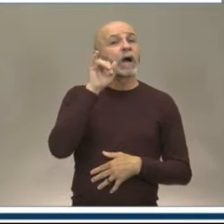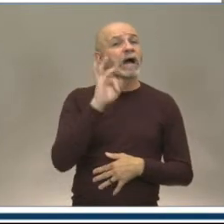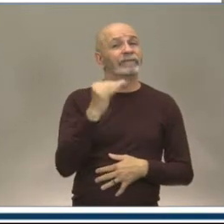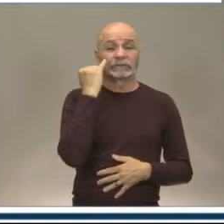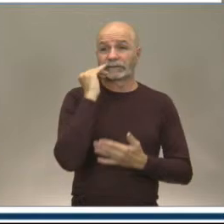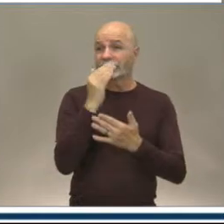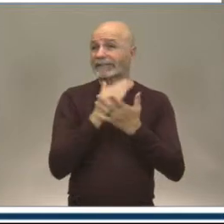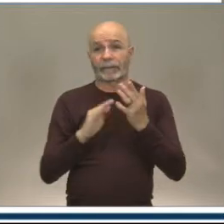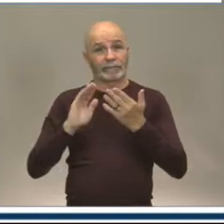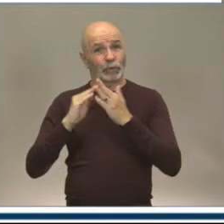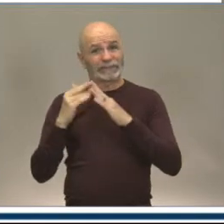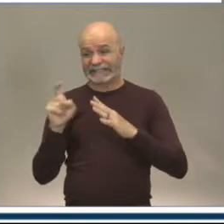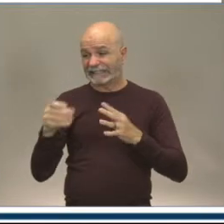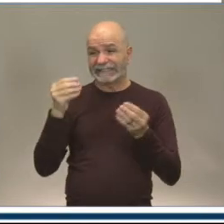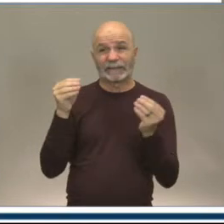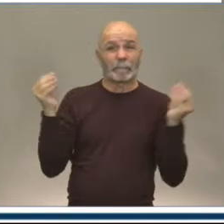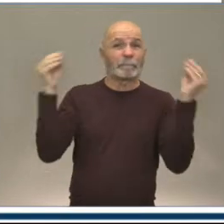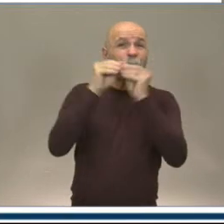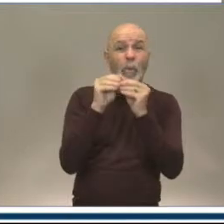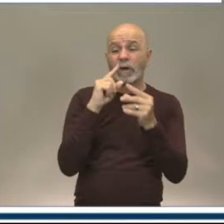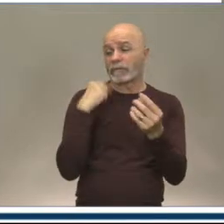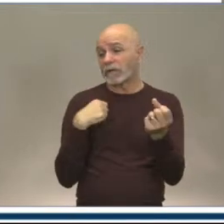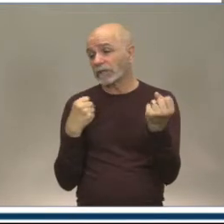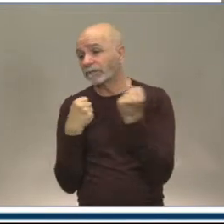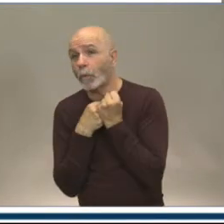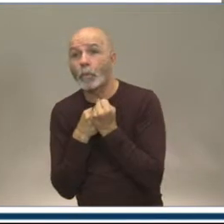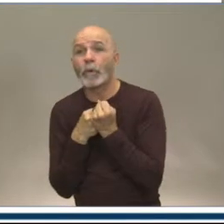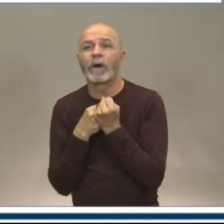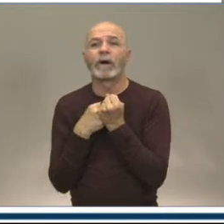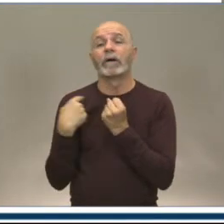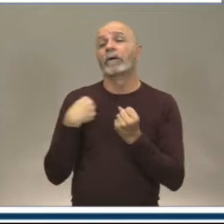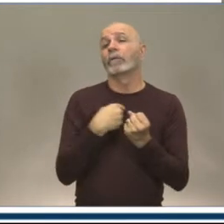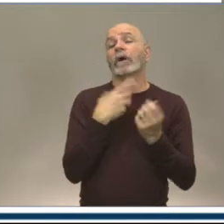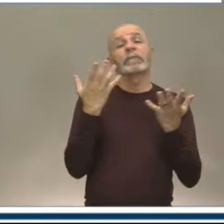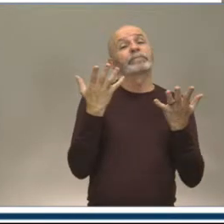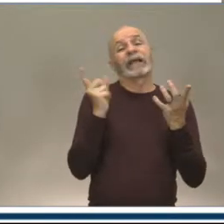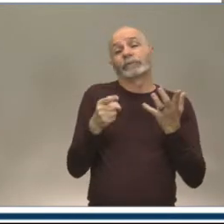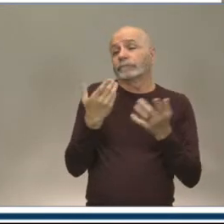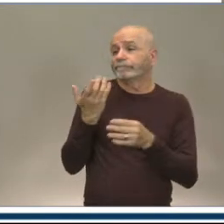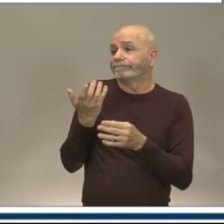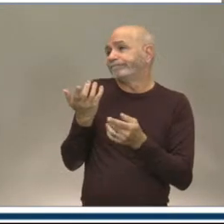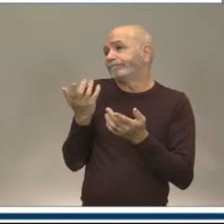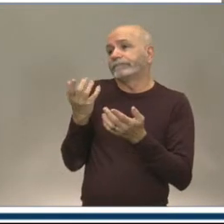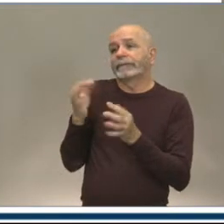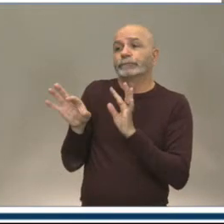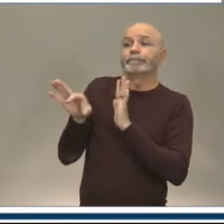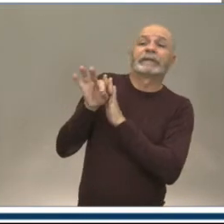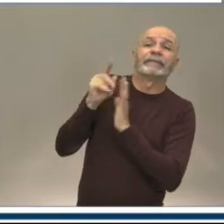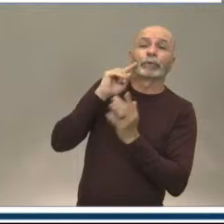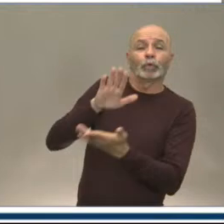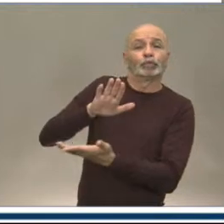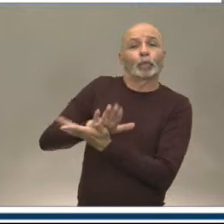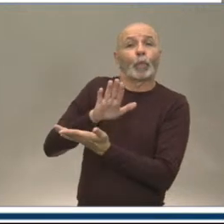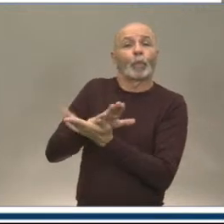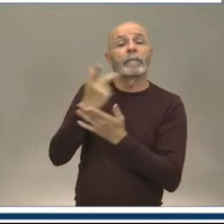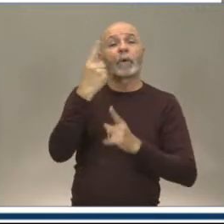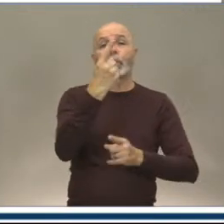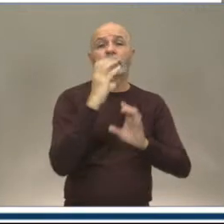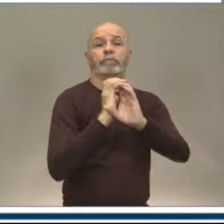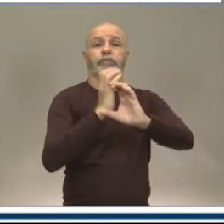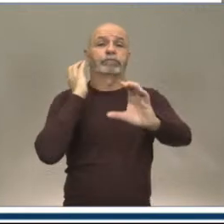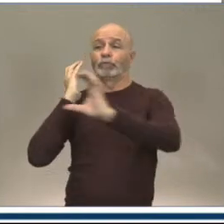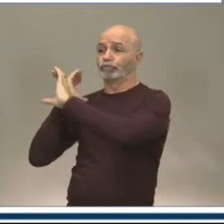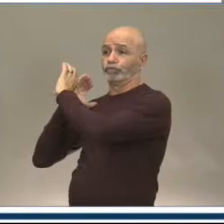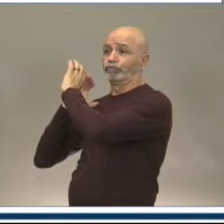additional supports, we may use the schools. We will certainly look at things like our mobile units in partnership with schools